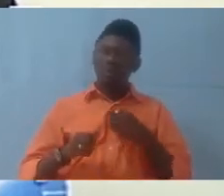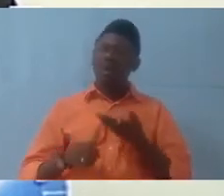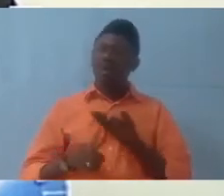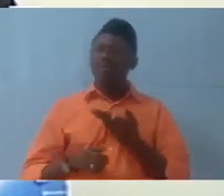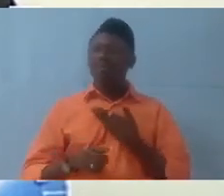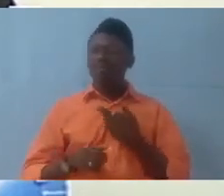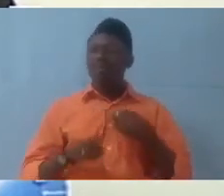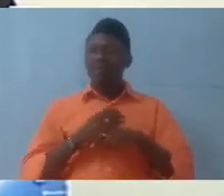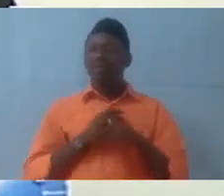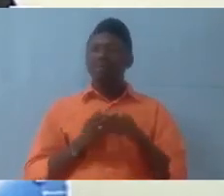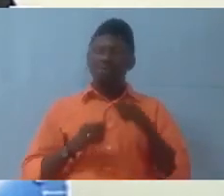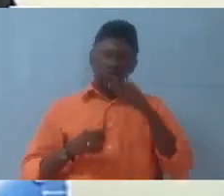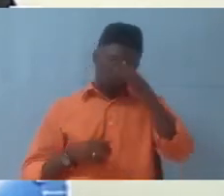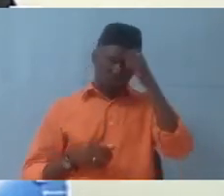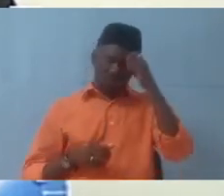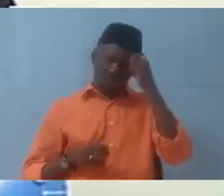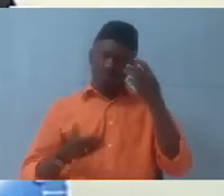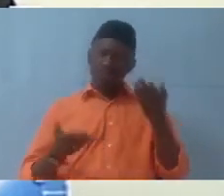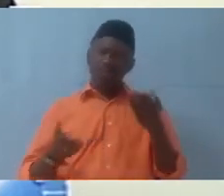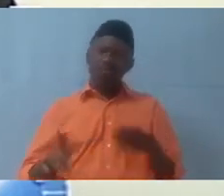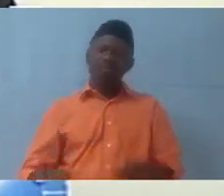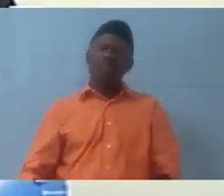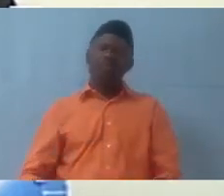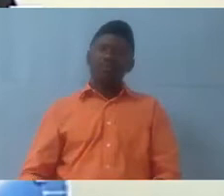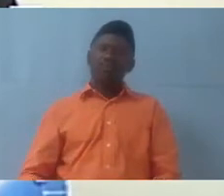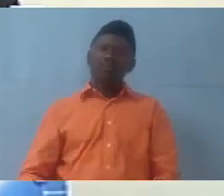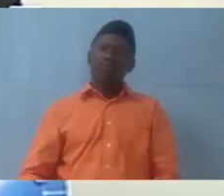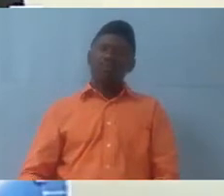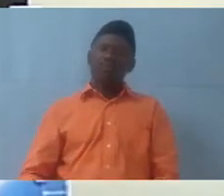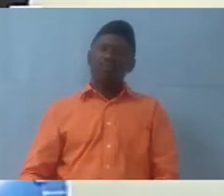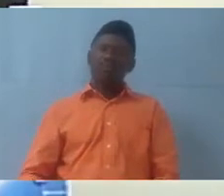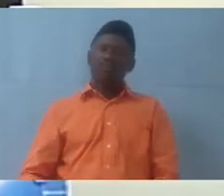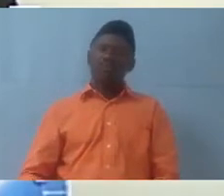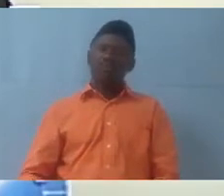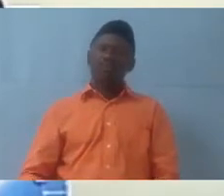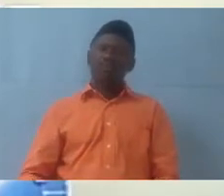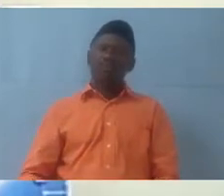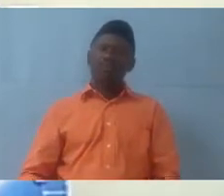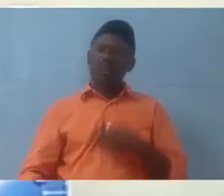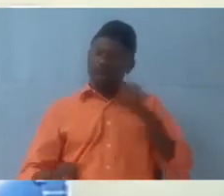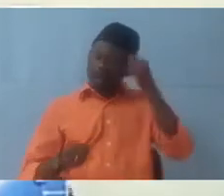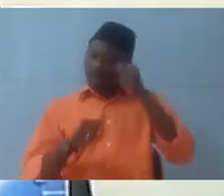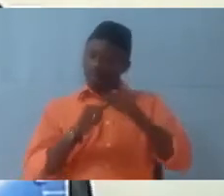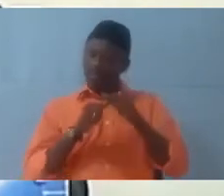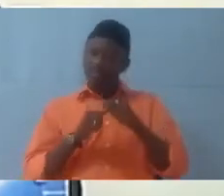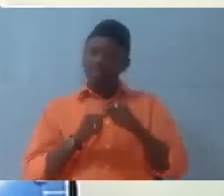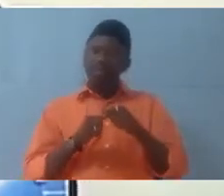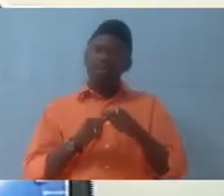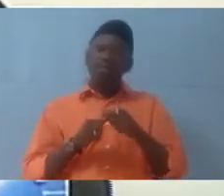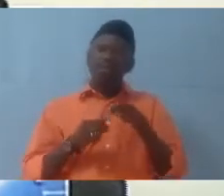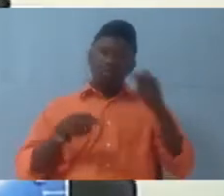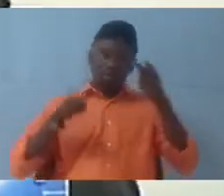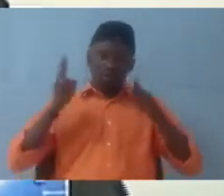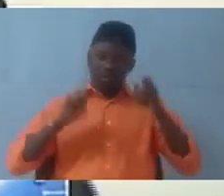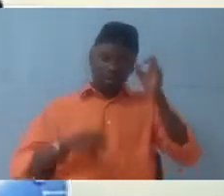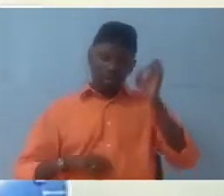ñu di wax la li nga xamné ni moñu soxal ci li ci comme meeting ba nga xamné mom lañ amone. I recall Your Worship Blessed also spoke